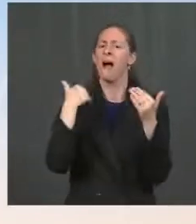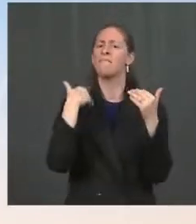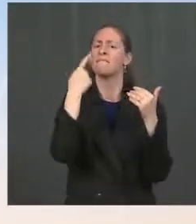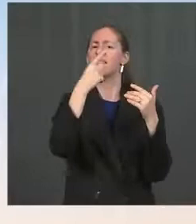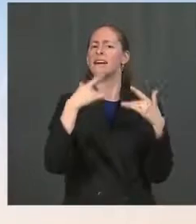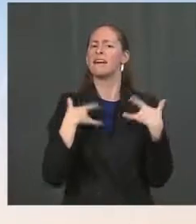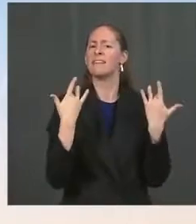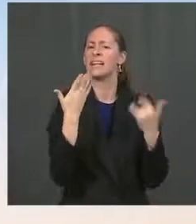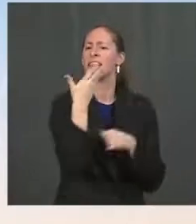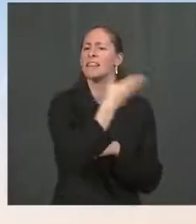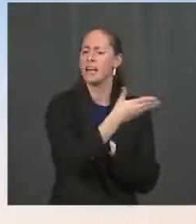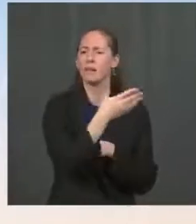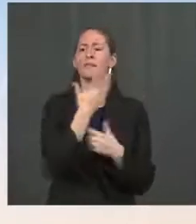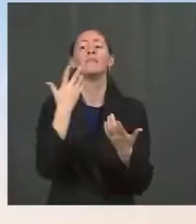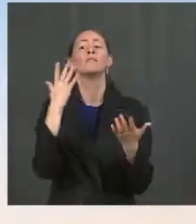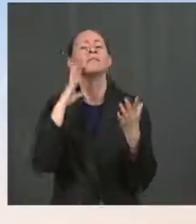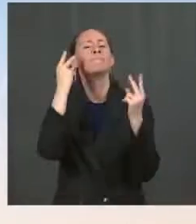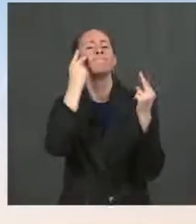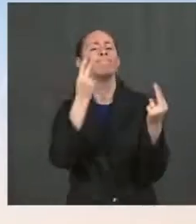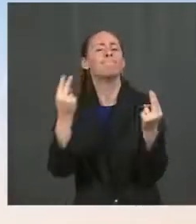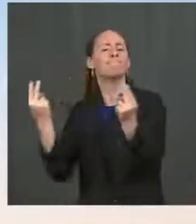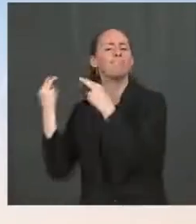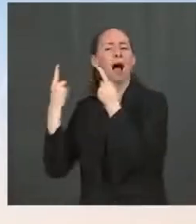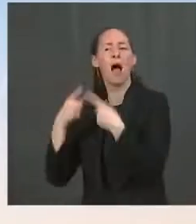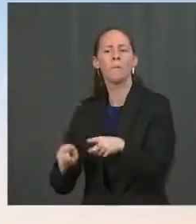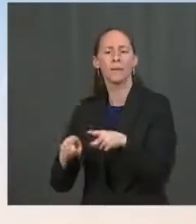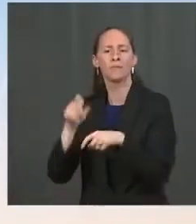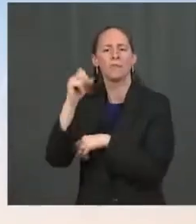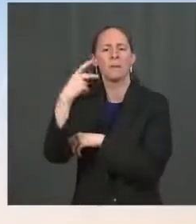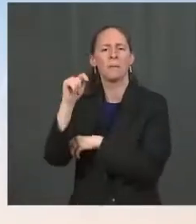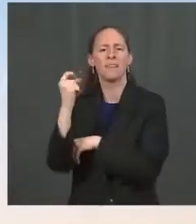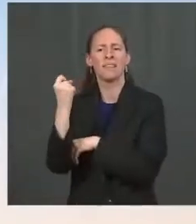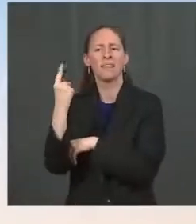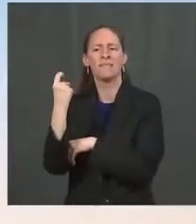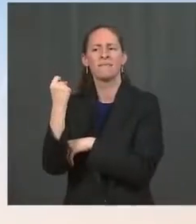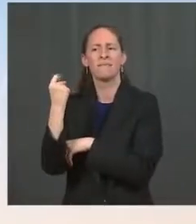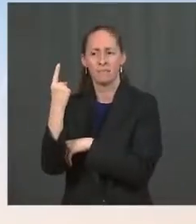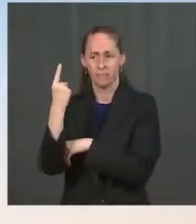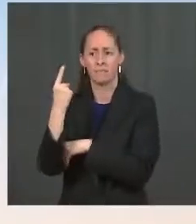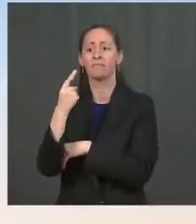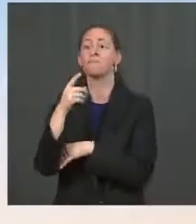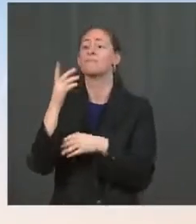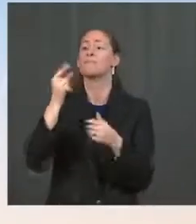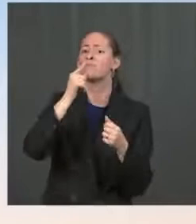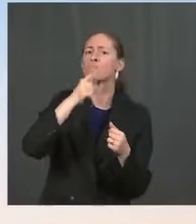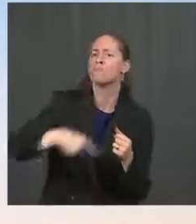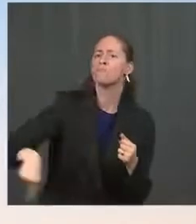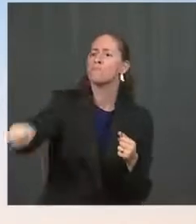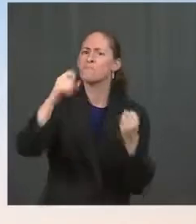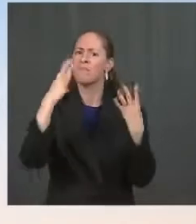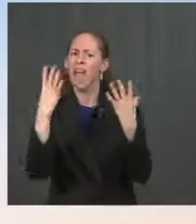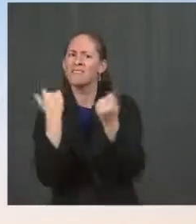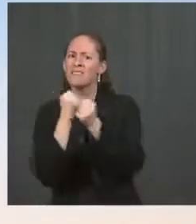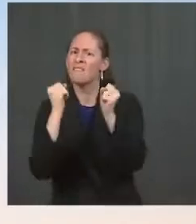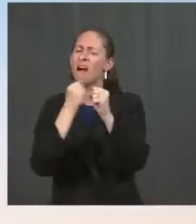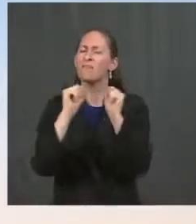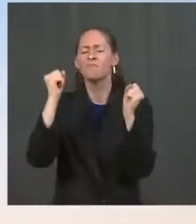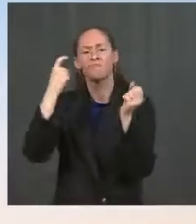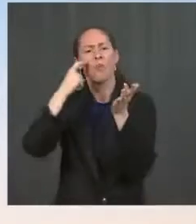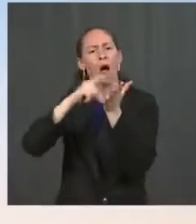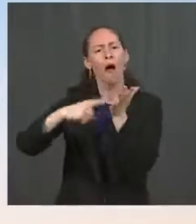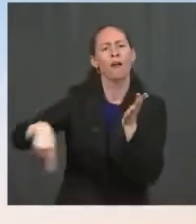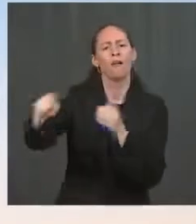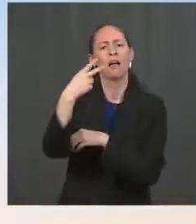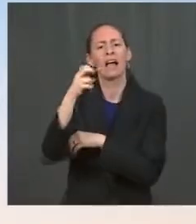commemorating 9/11, the lives that were lost, the heroes who saved lives as well. There will be a number of other former presidents